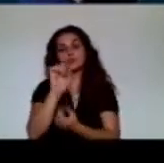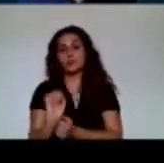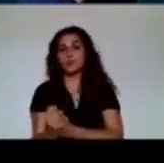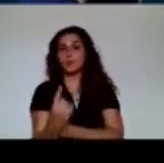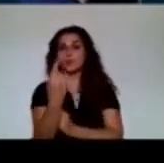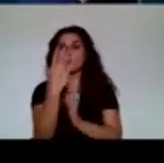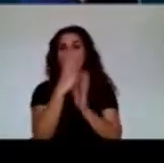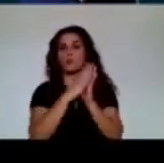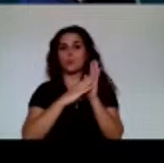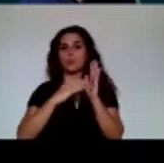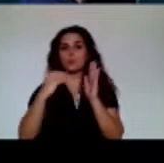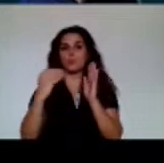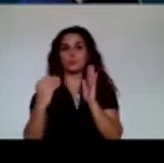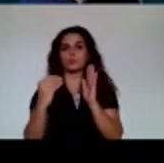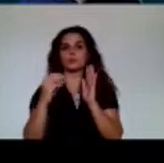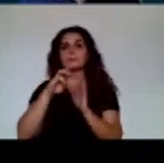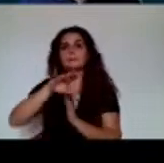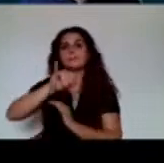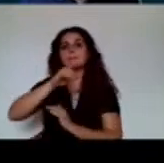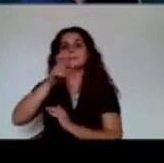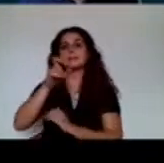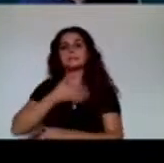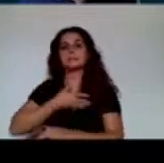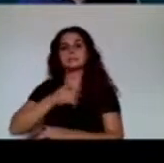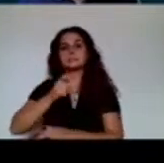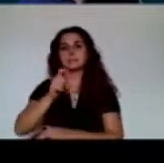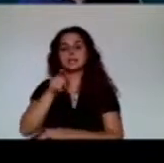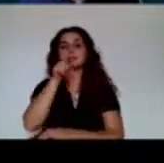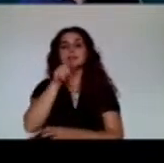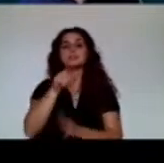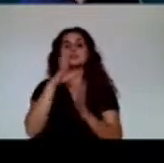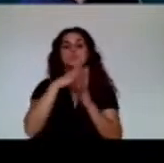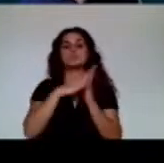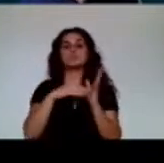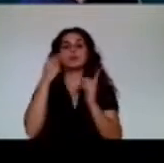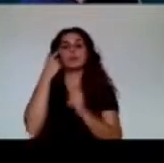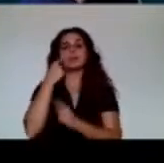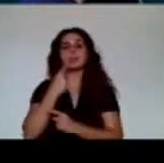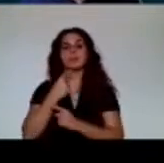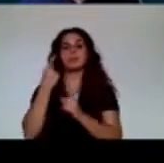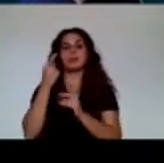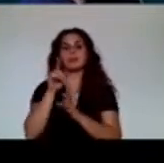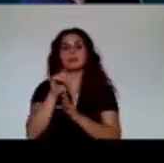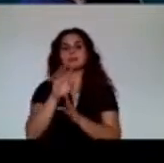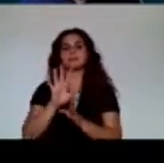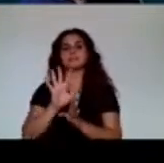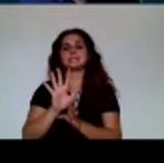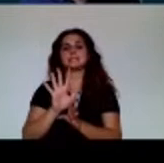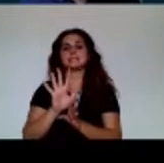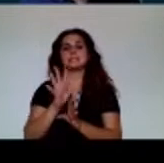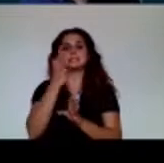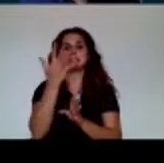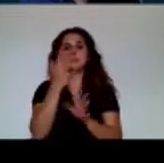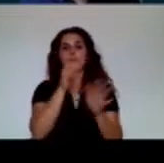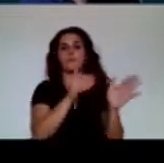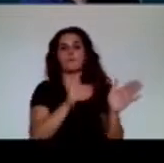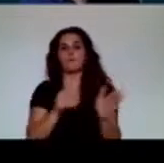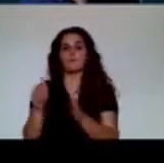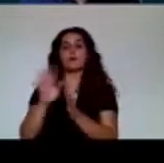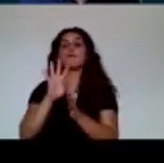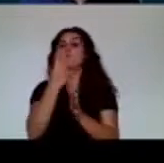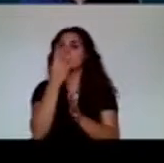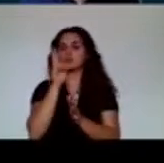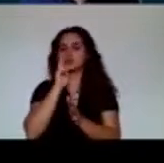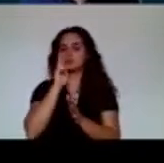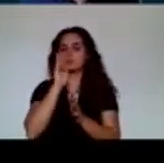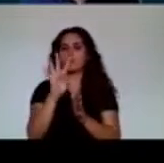was proposed by Nisdale. And so this model identifies 4 key stages in children's development